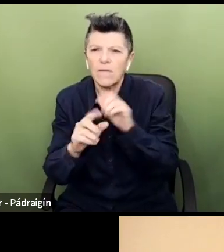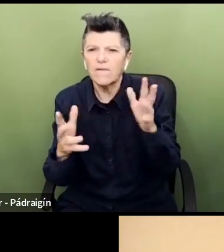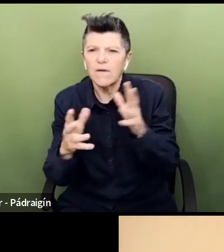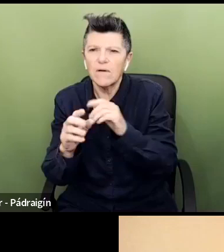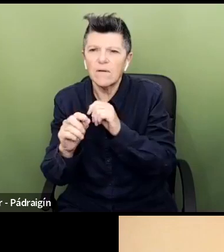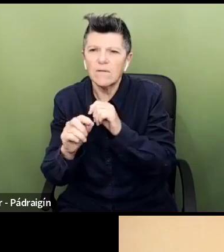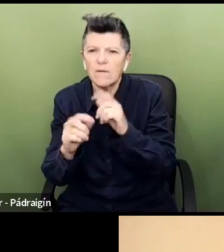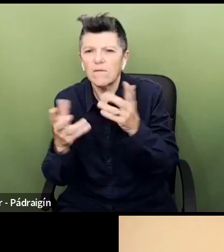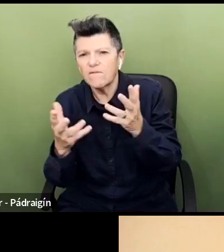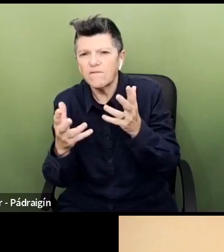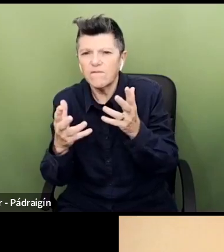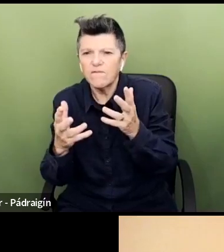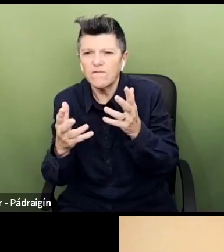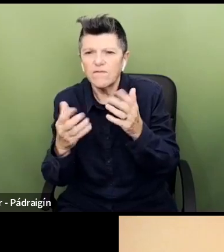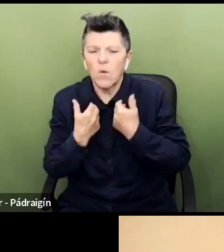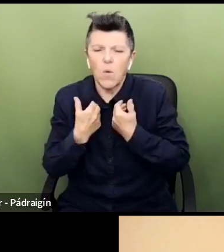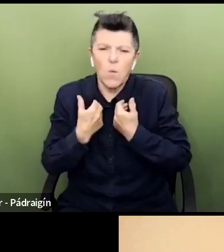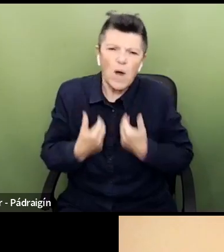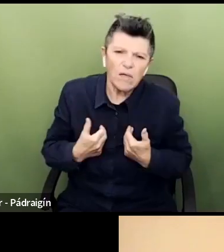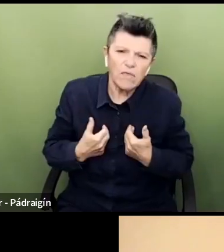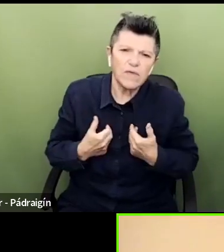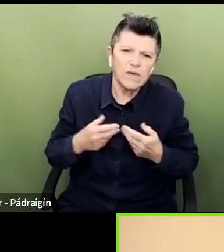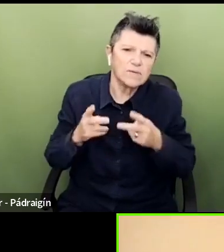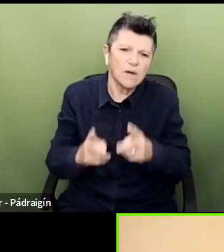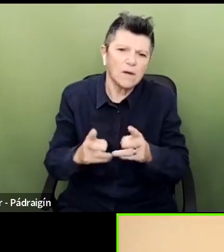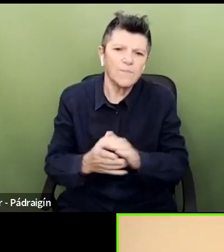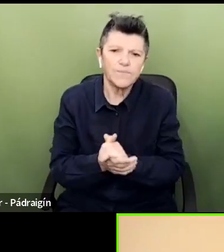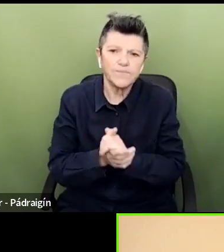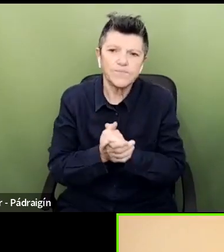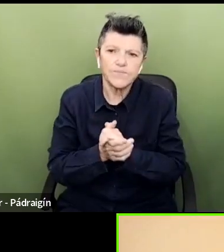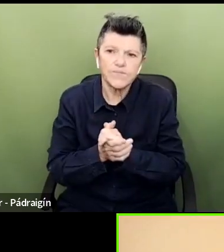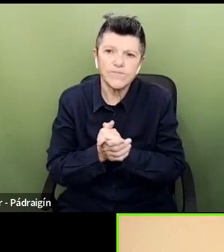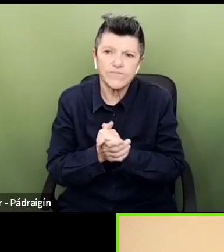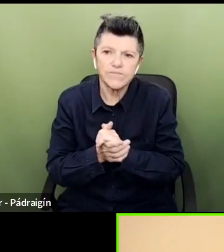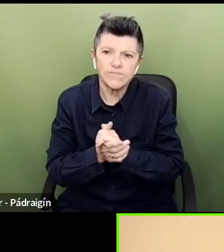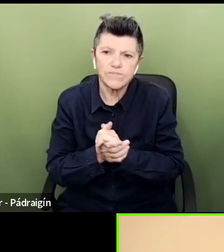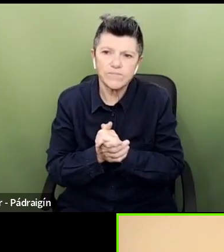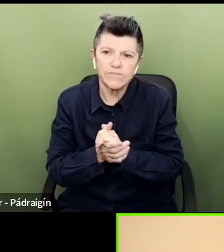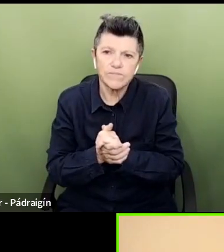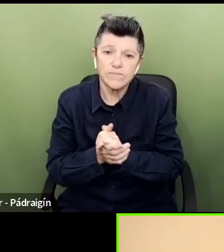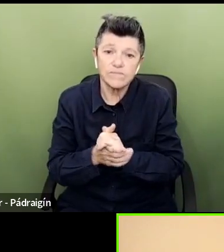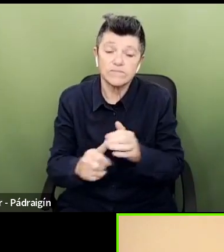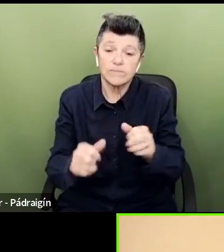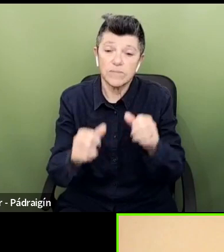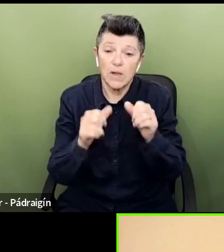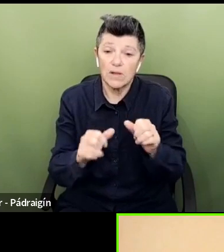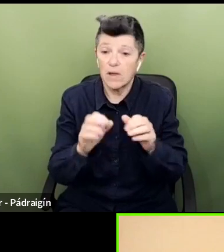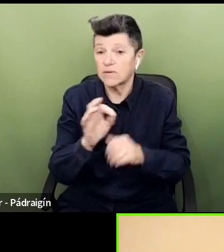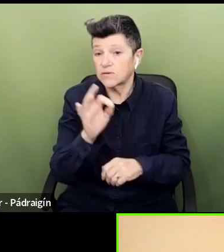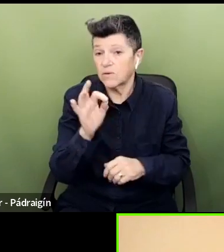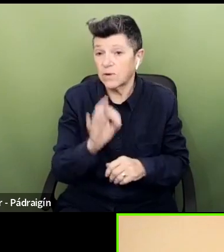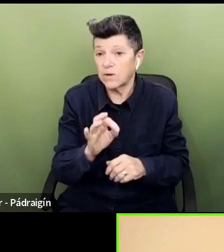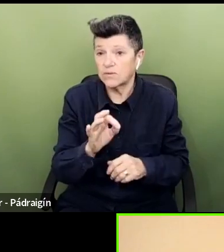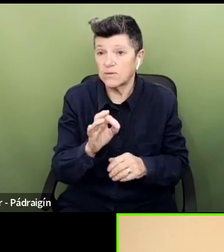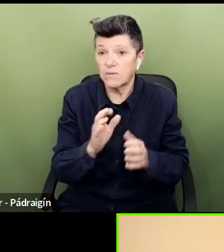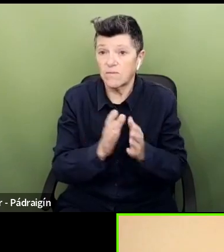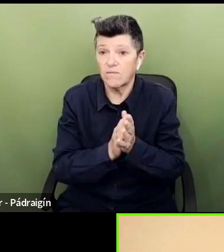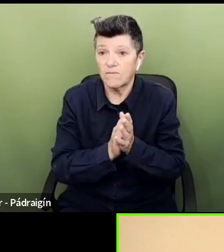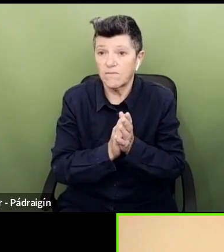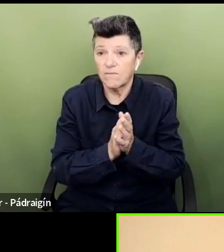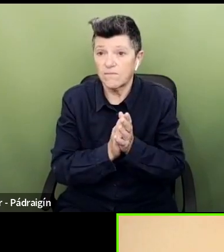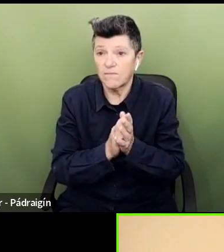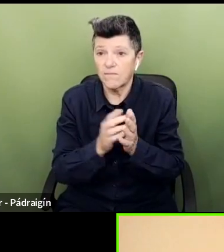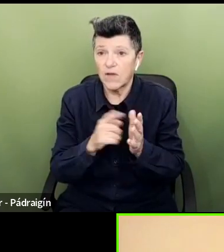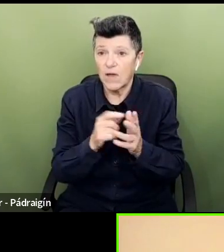wealthy kind. All right, thank you. Well, the next question is about from Adrian Lee, alumni